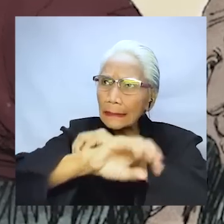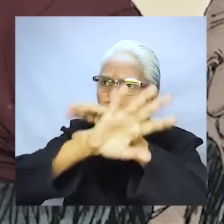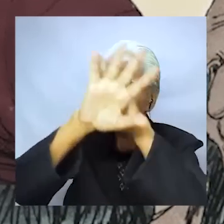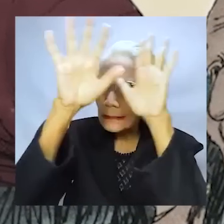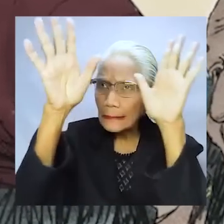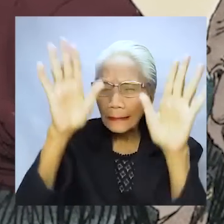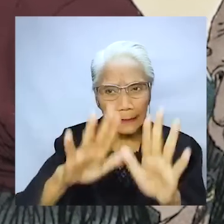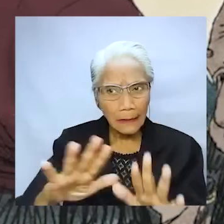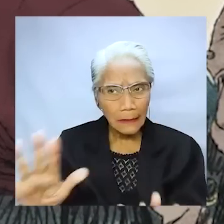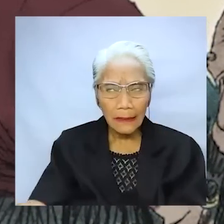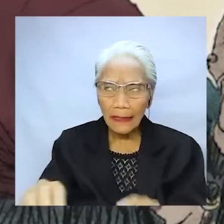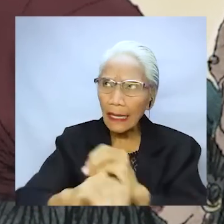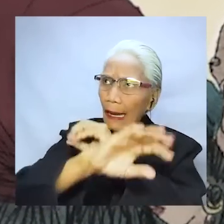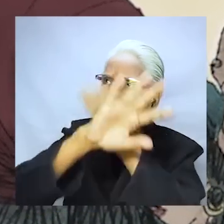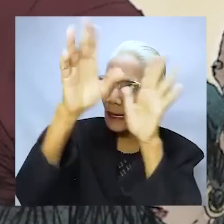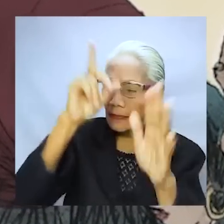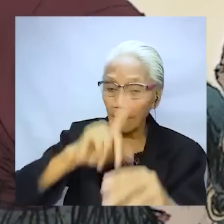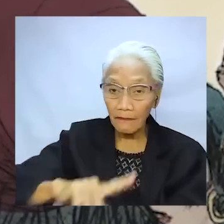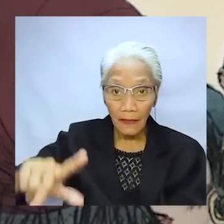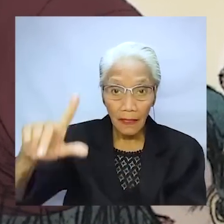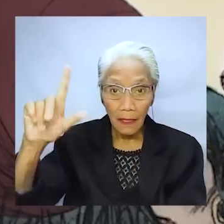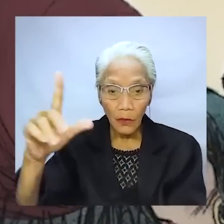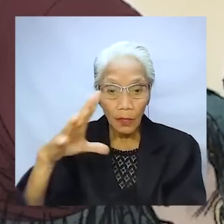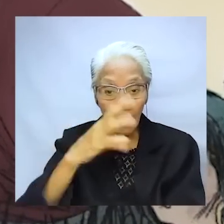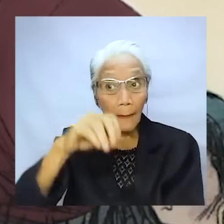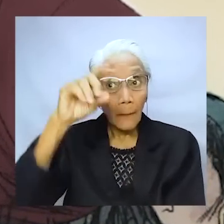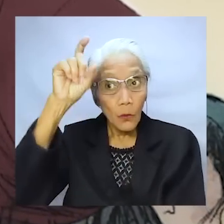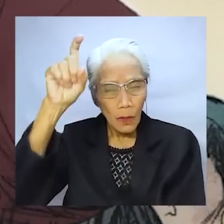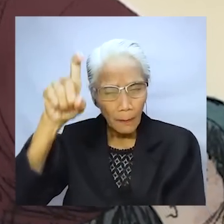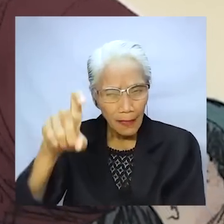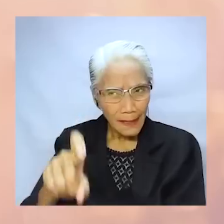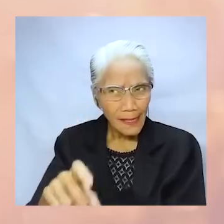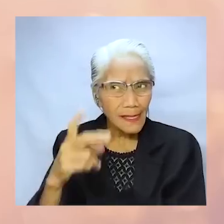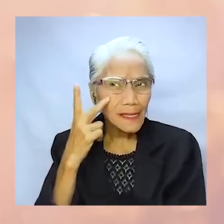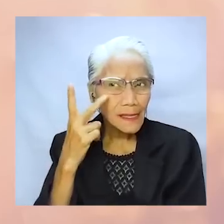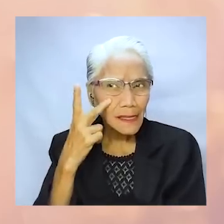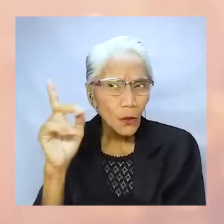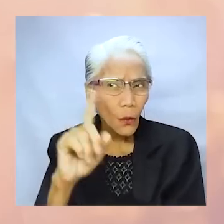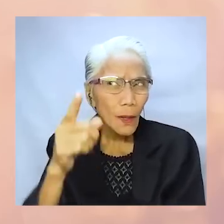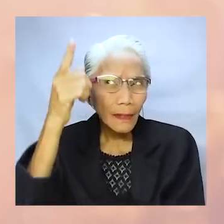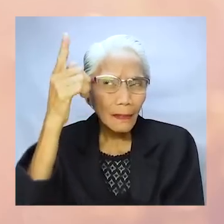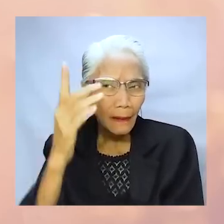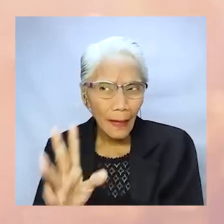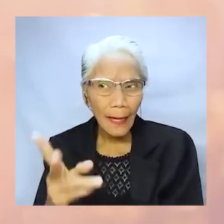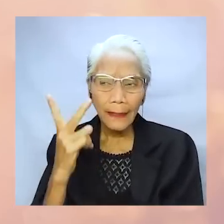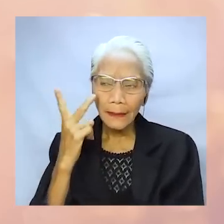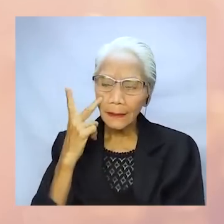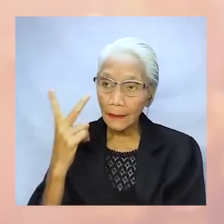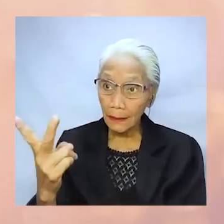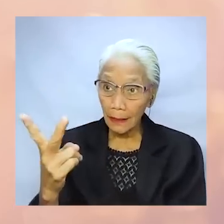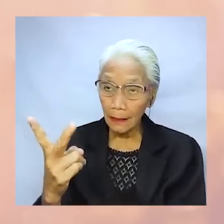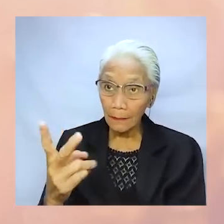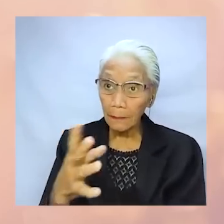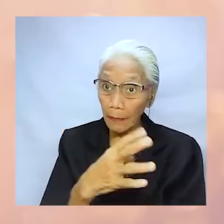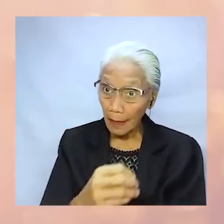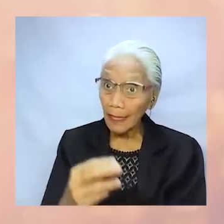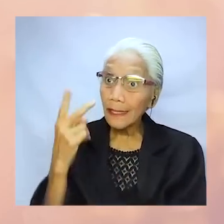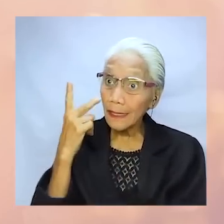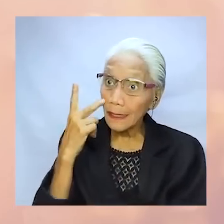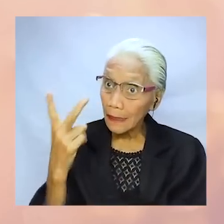Lord. And we should see what God sees. And seeing what God